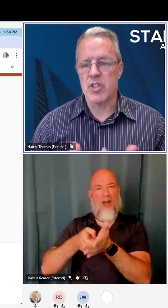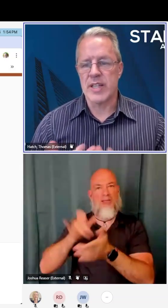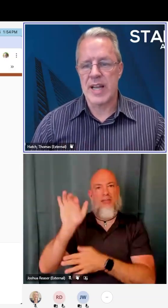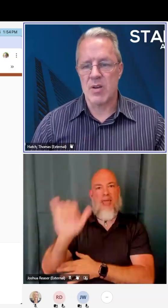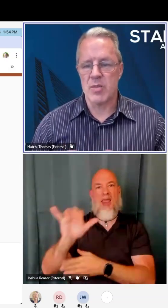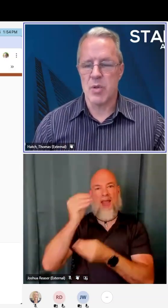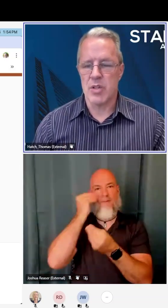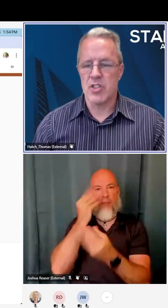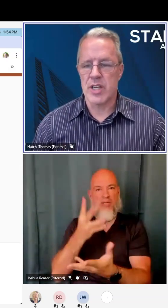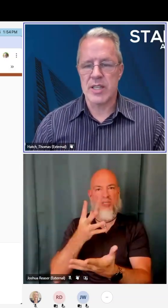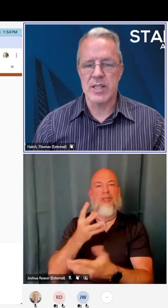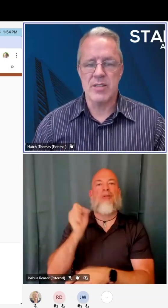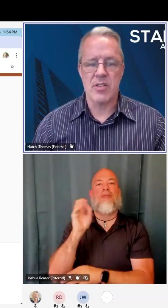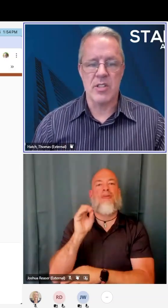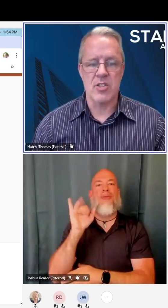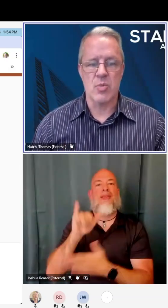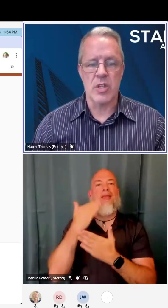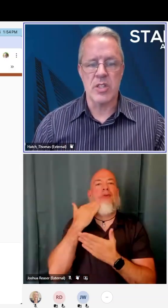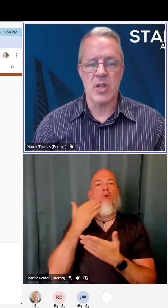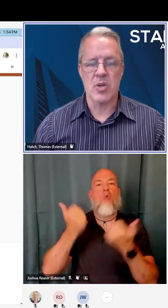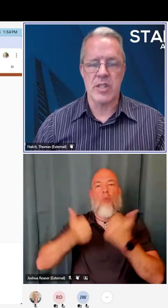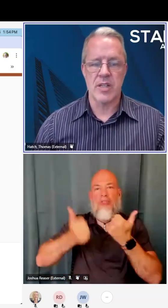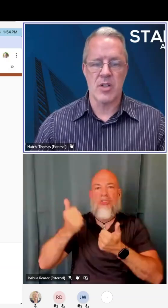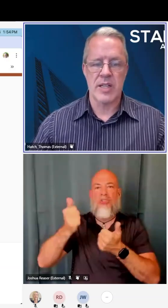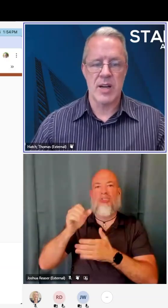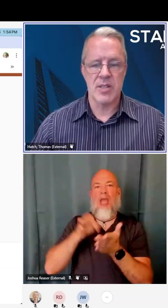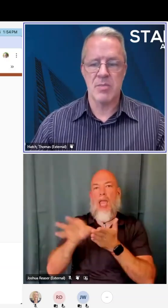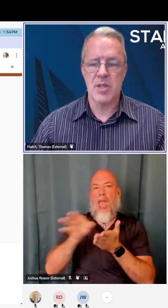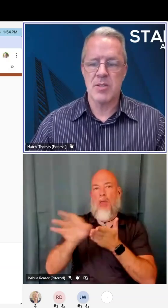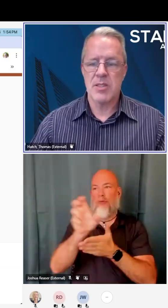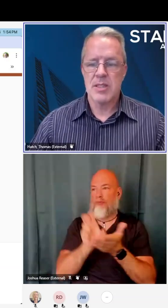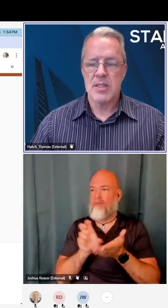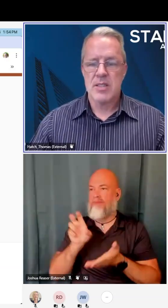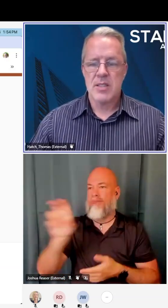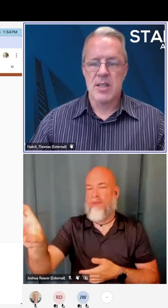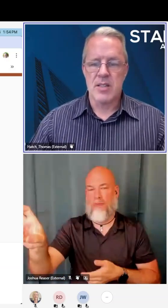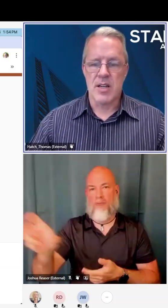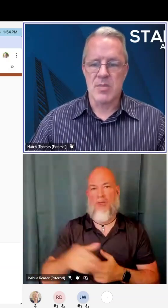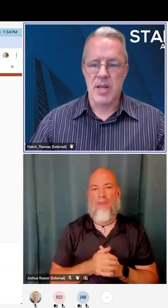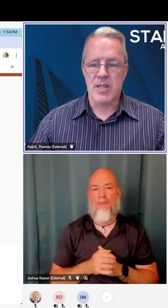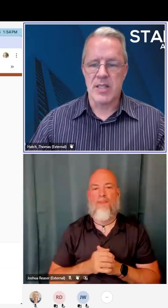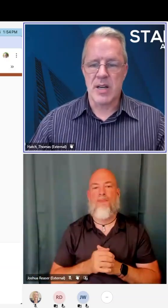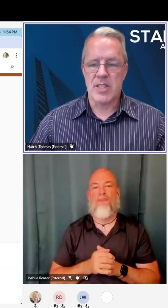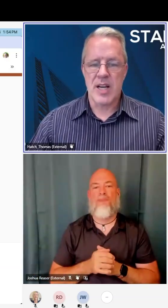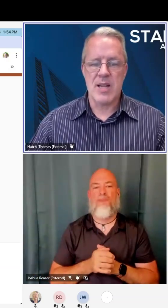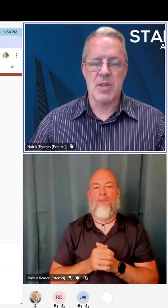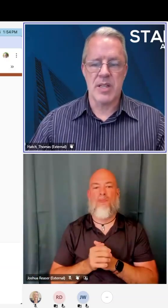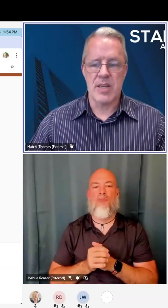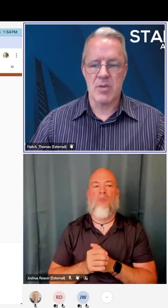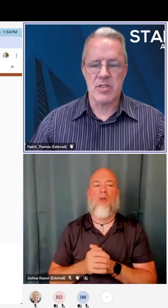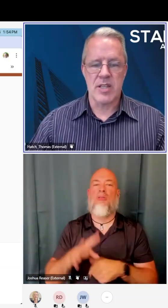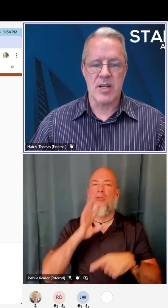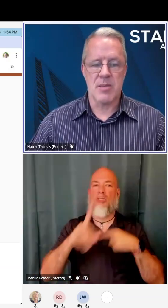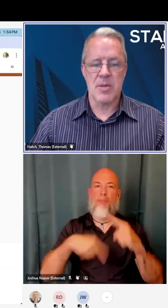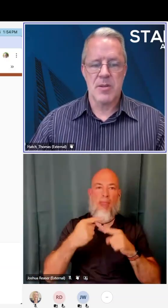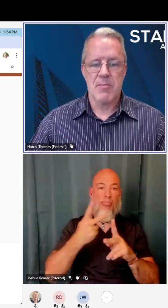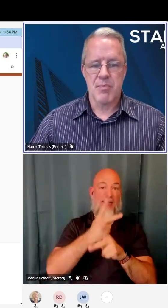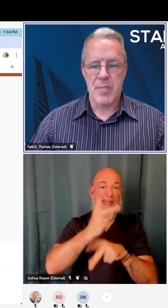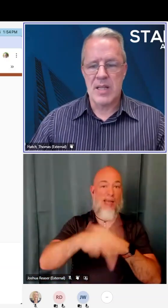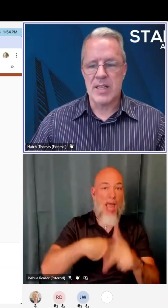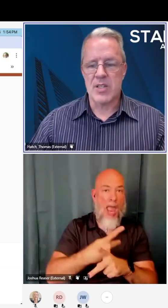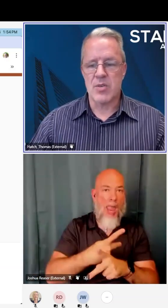so they know which account to put the check in. So this is where you'd go to get your account number. It talks about the account type, the date it was set